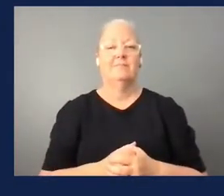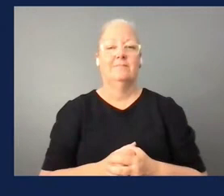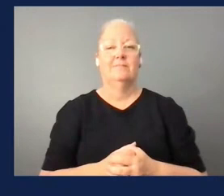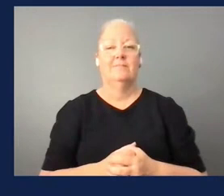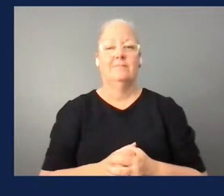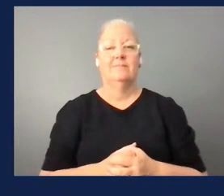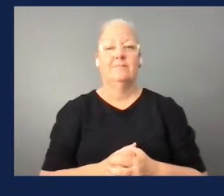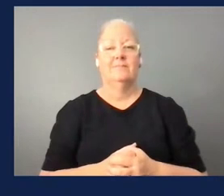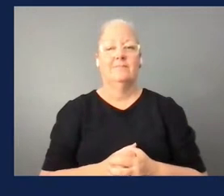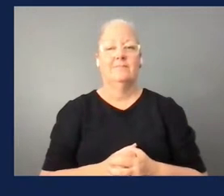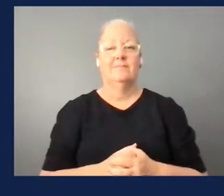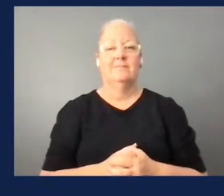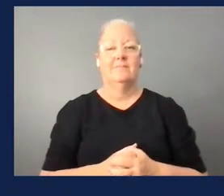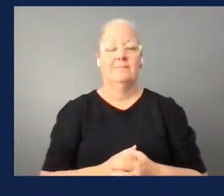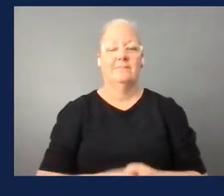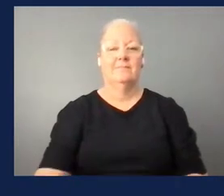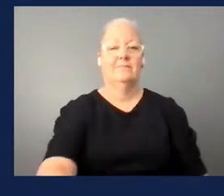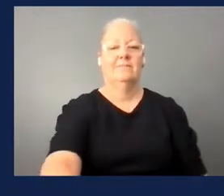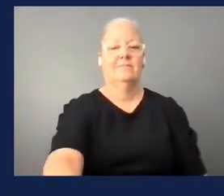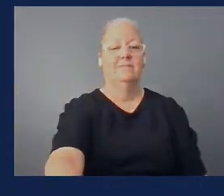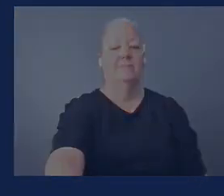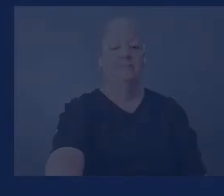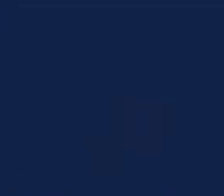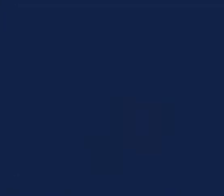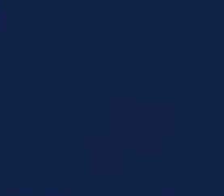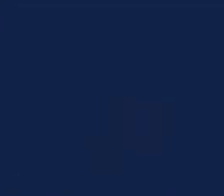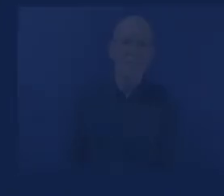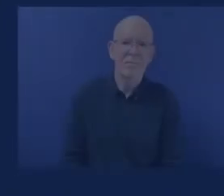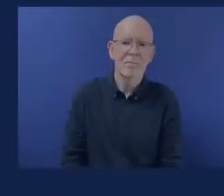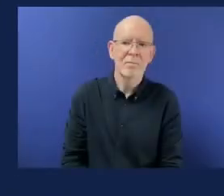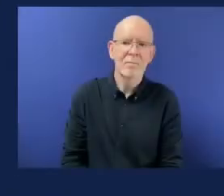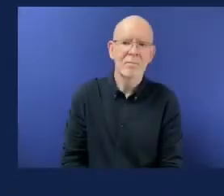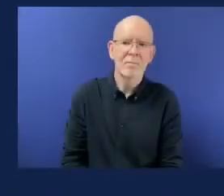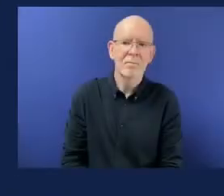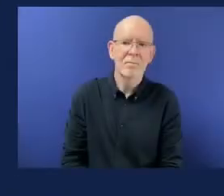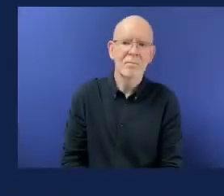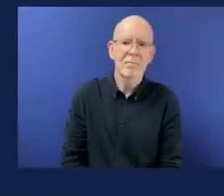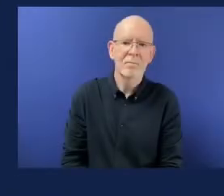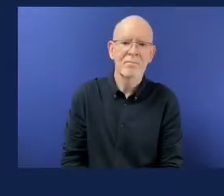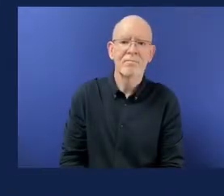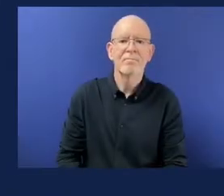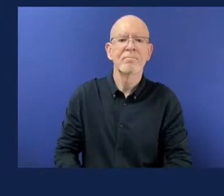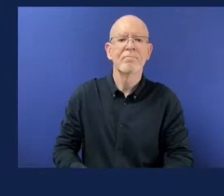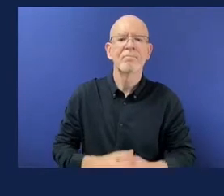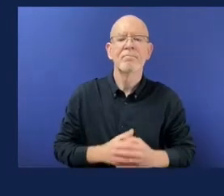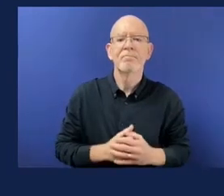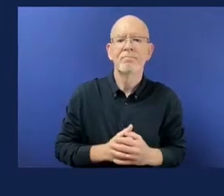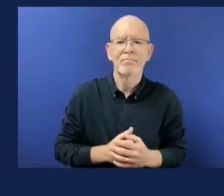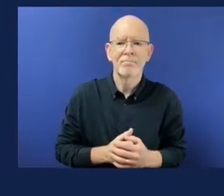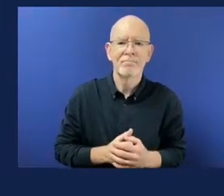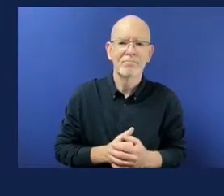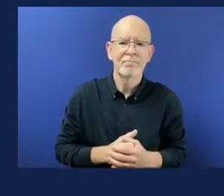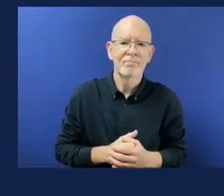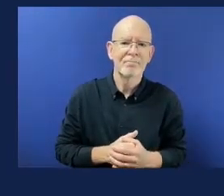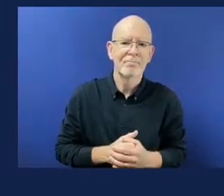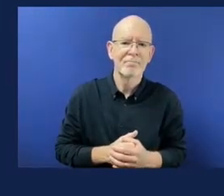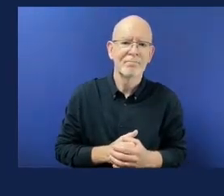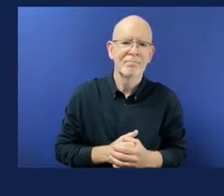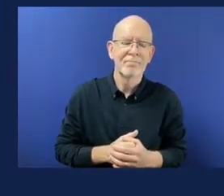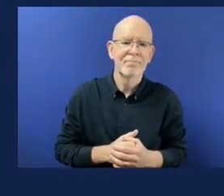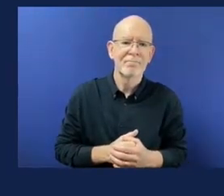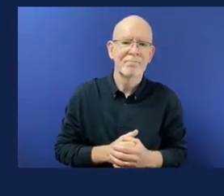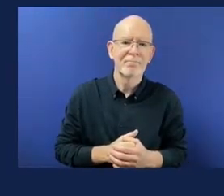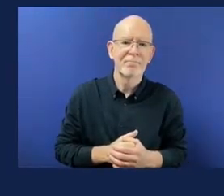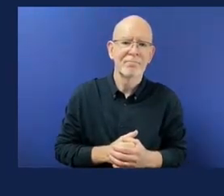So the question here is, what is a human rights risk assessment? Sporting events, and